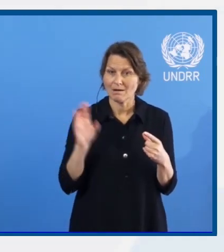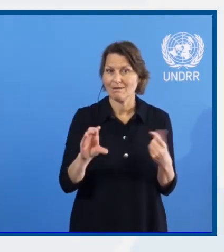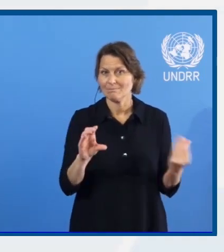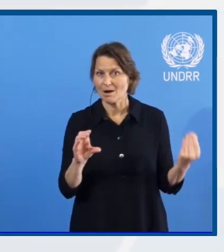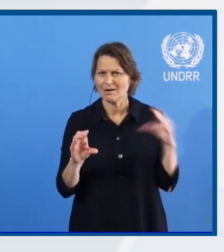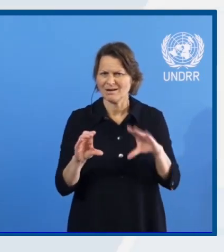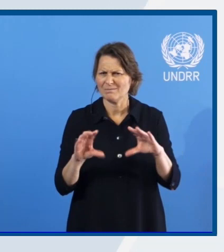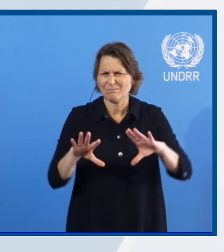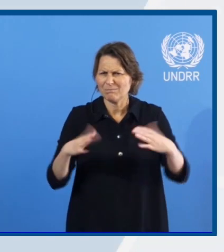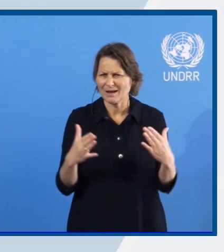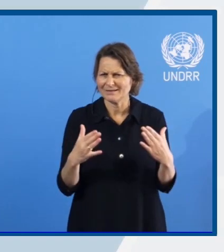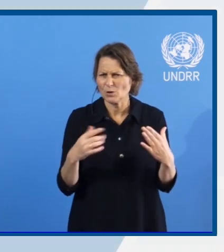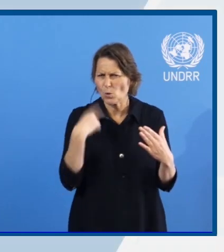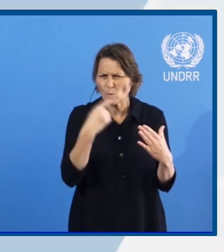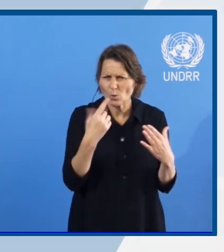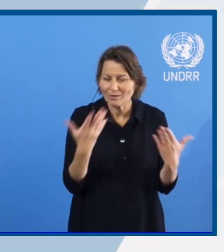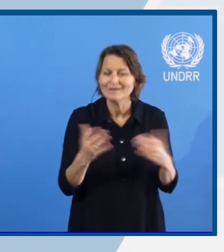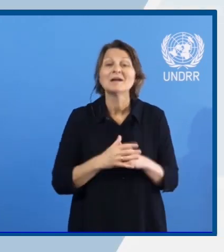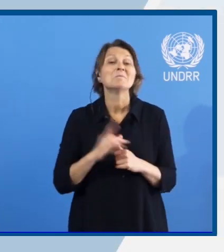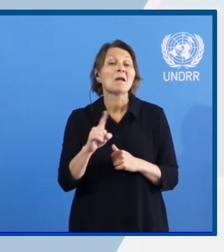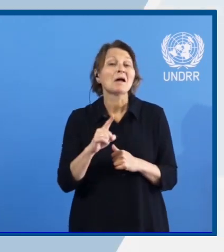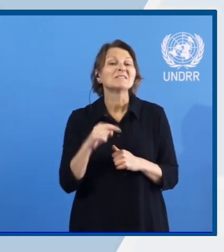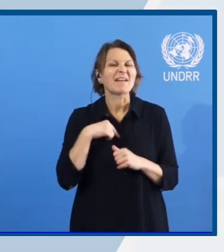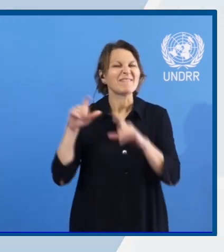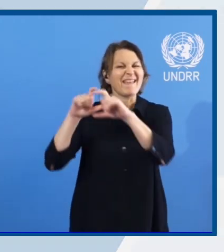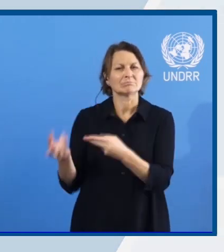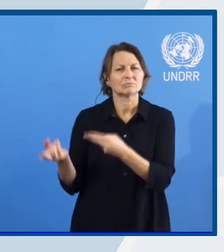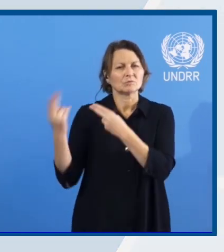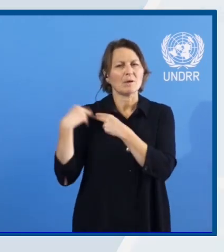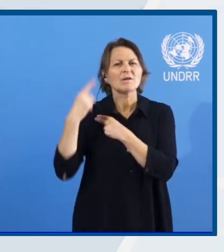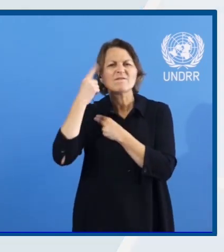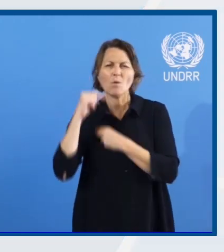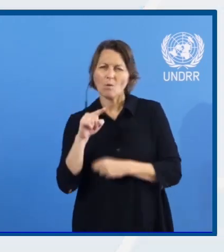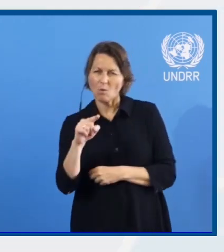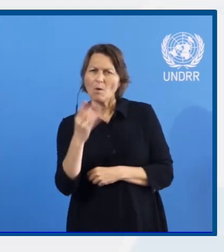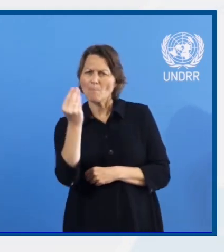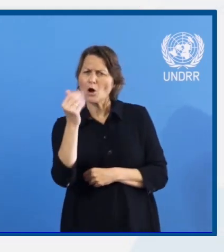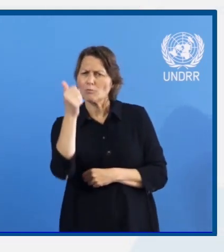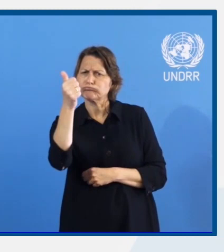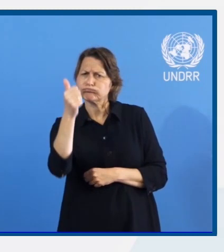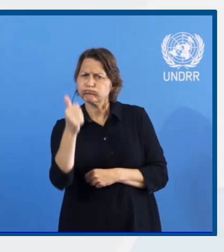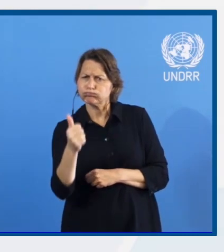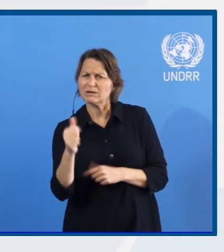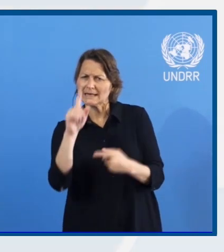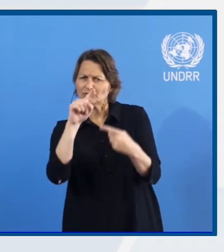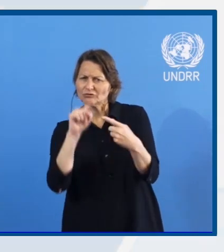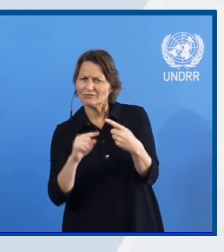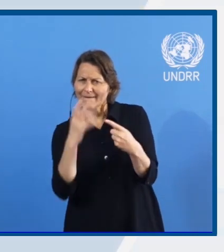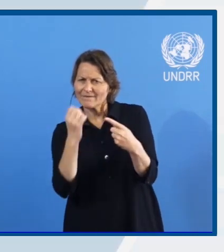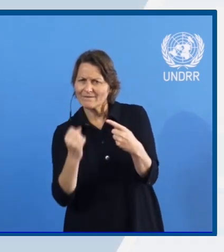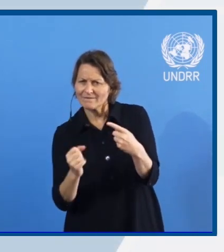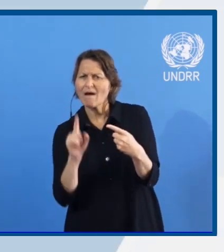role of the credit agencies, which have also a huge role. Another concrete example